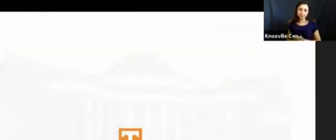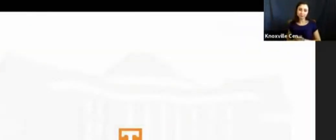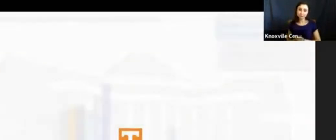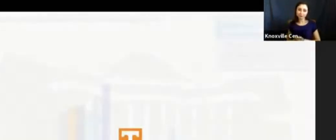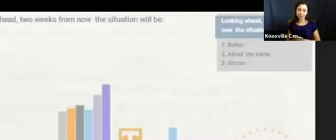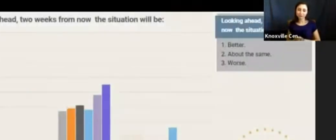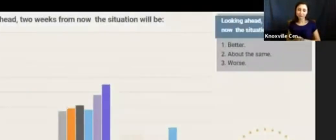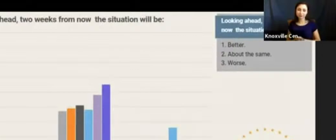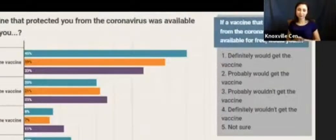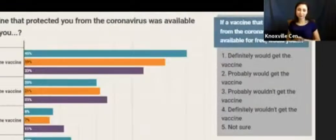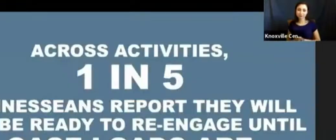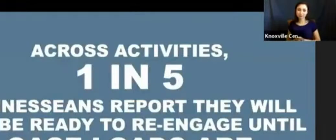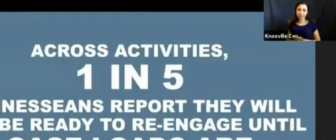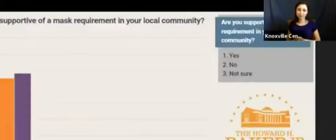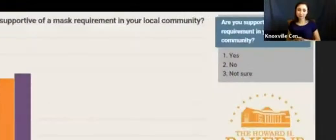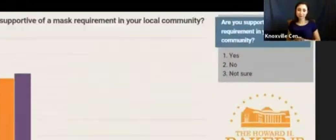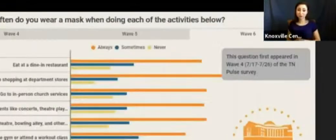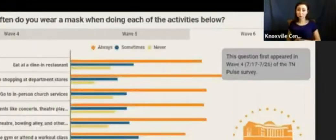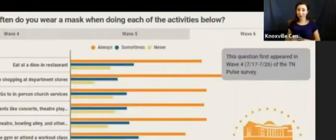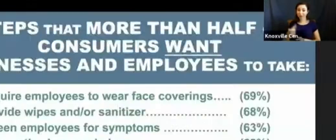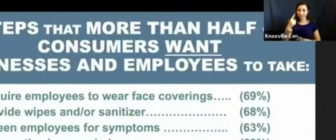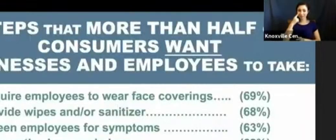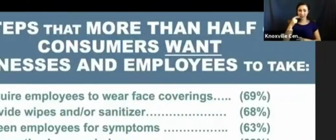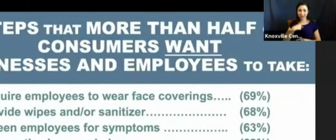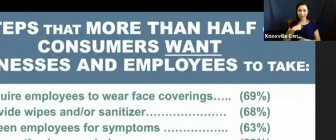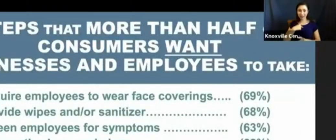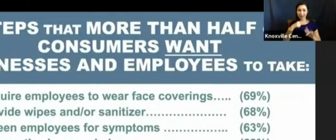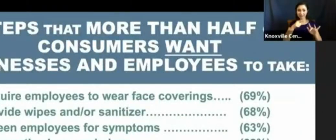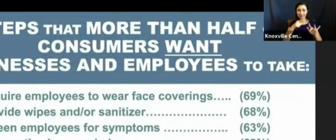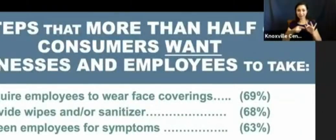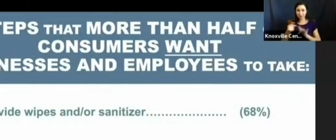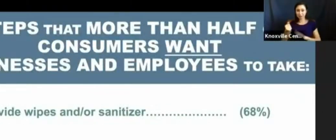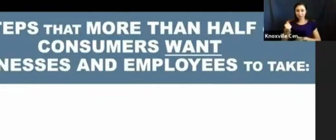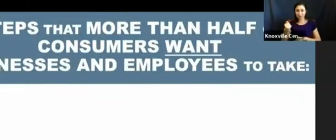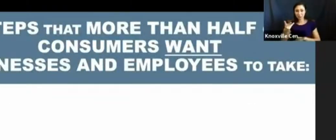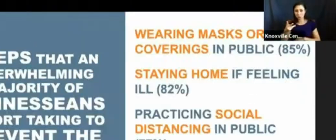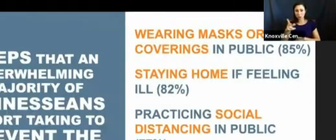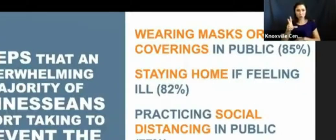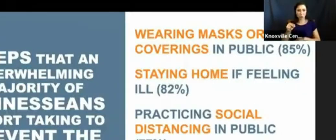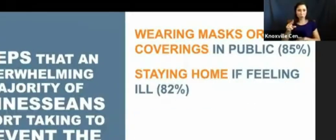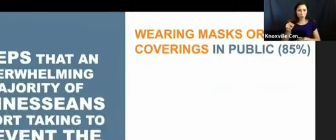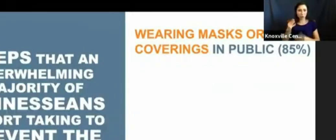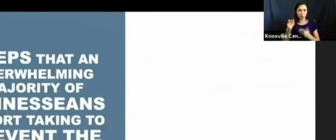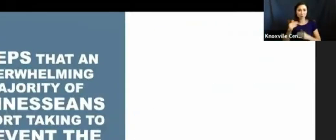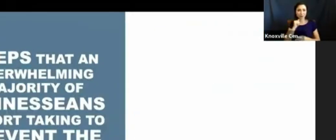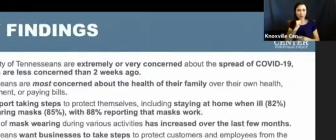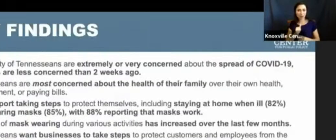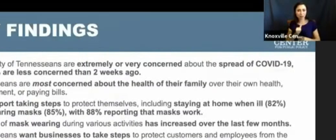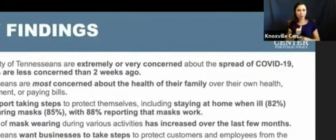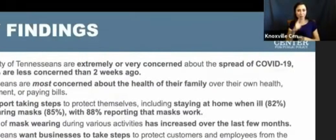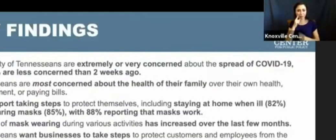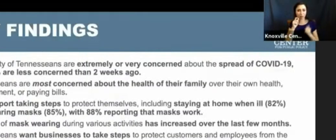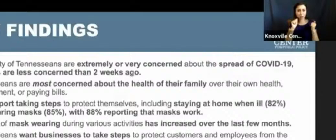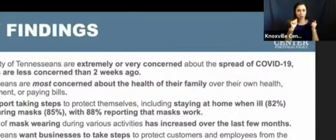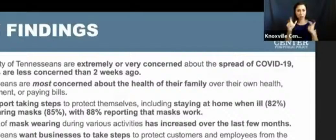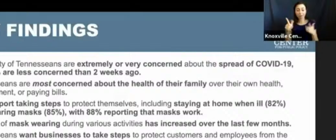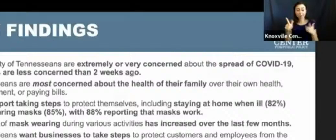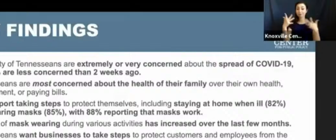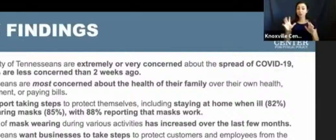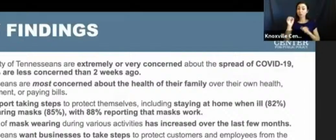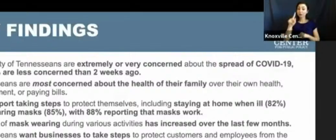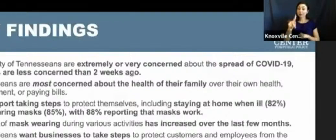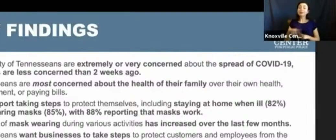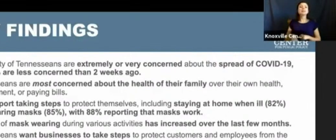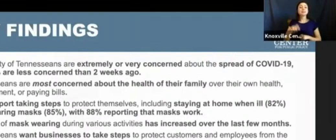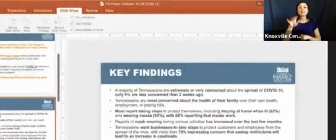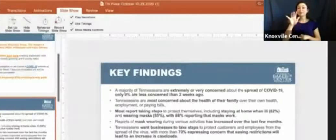So it seems that I have skipped a few slides. Nope, maybe I did not. I think I've got them all. Okay, great. So those are all